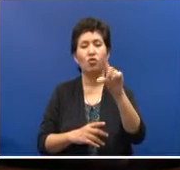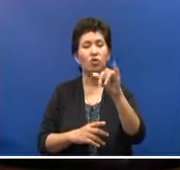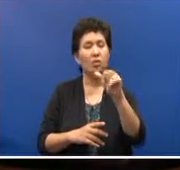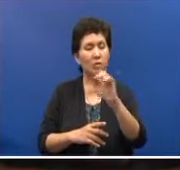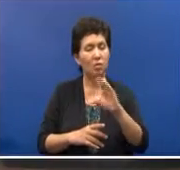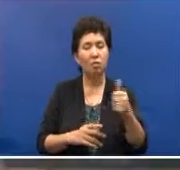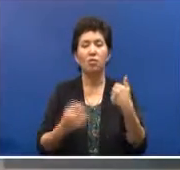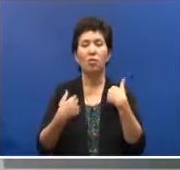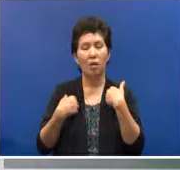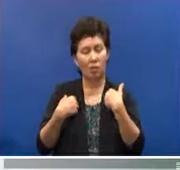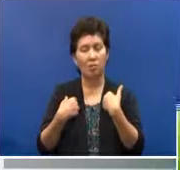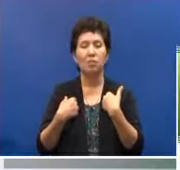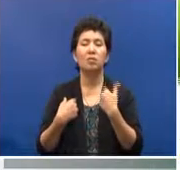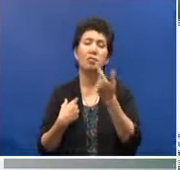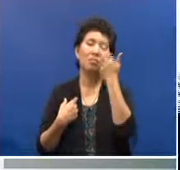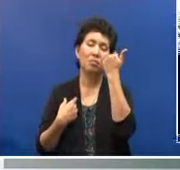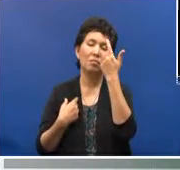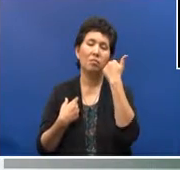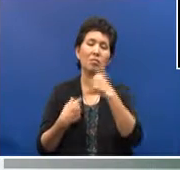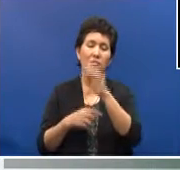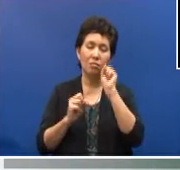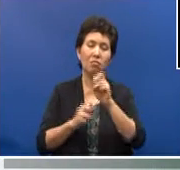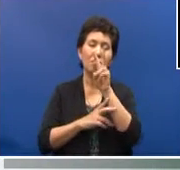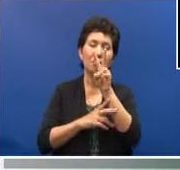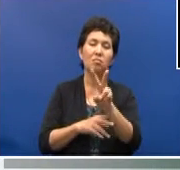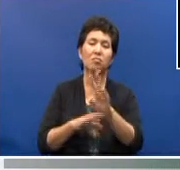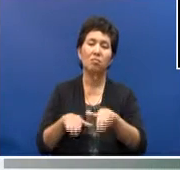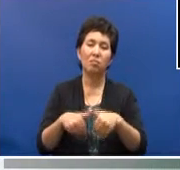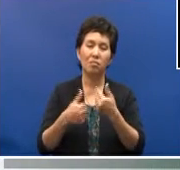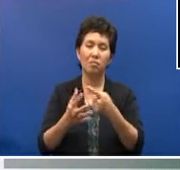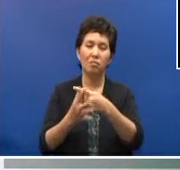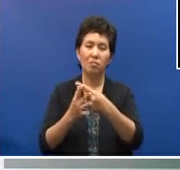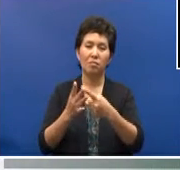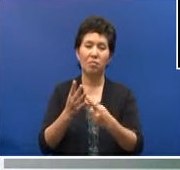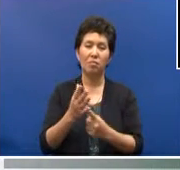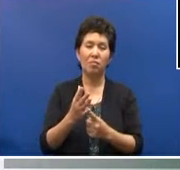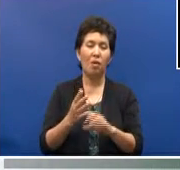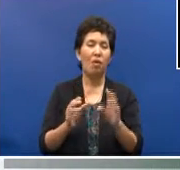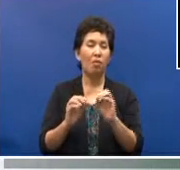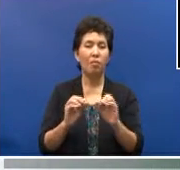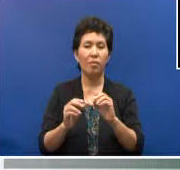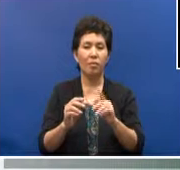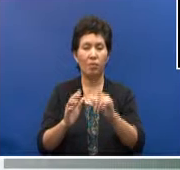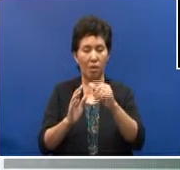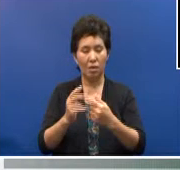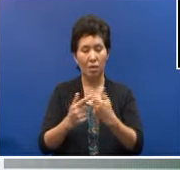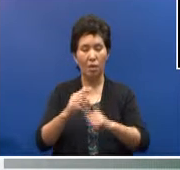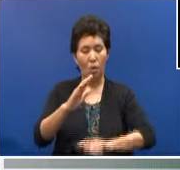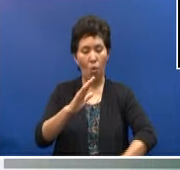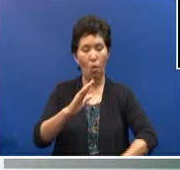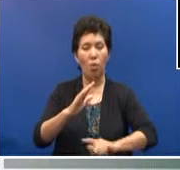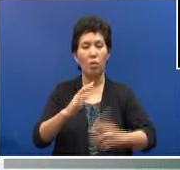so let us look at this structure. You can see that how it begins from low integration to high